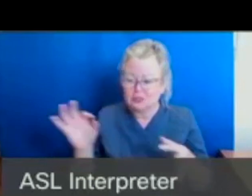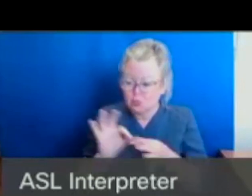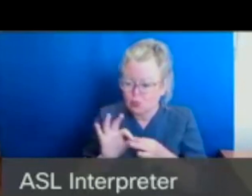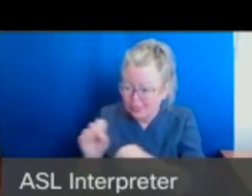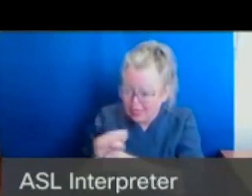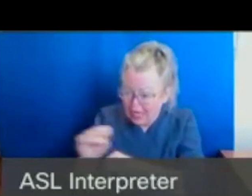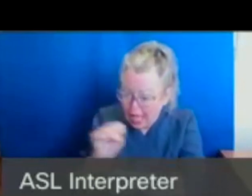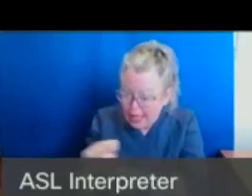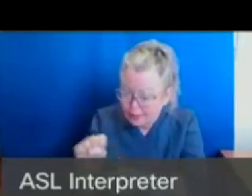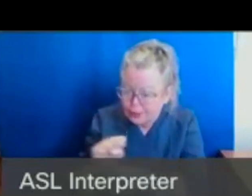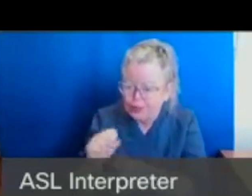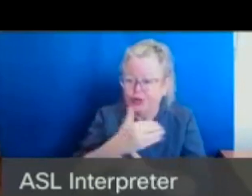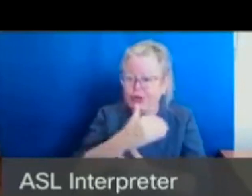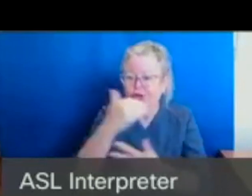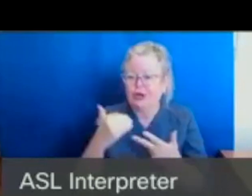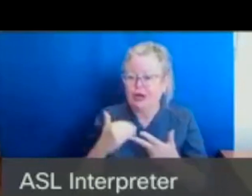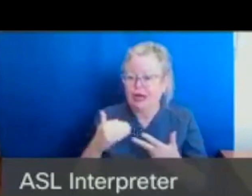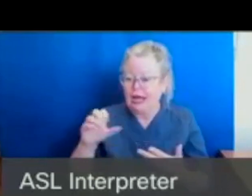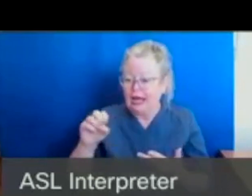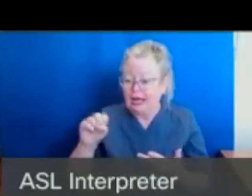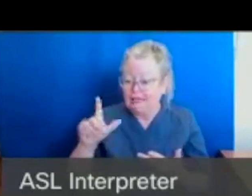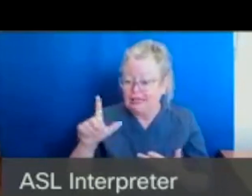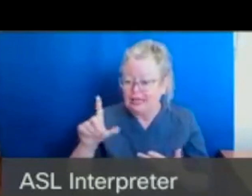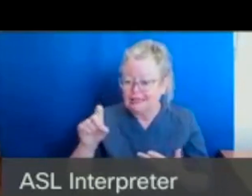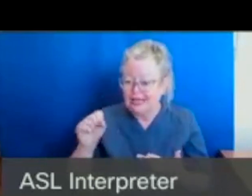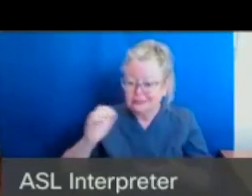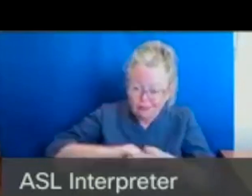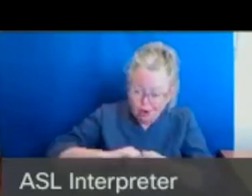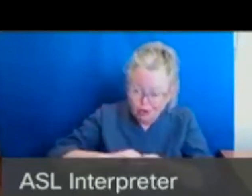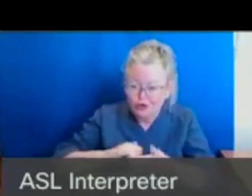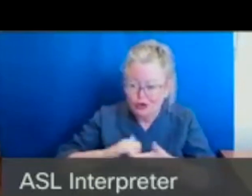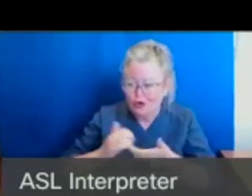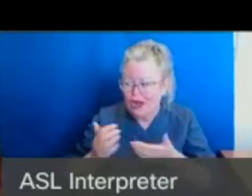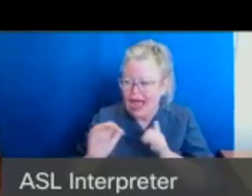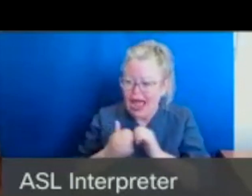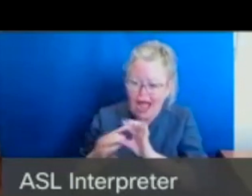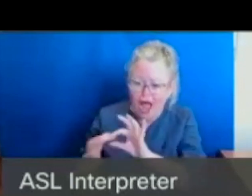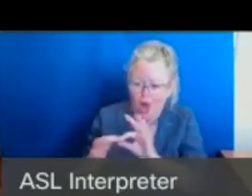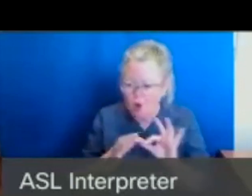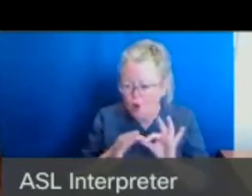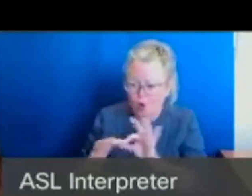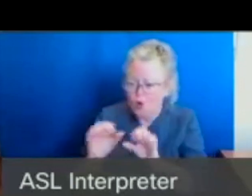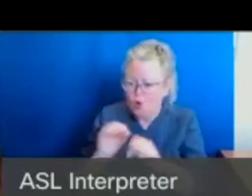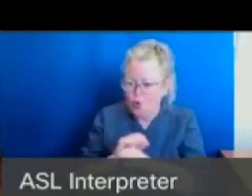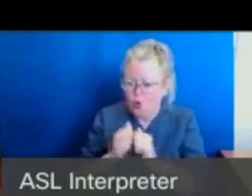or criminal justice outcomes, all of those are fair game.